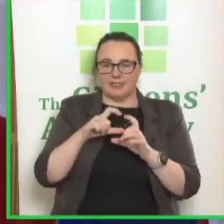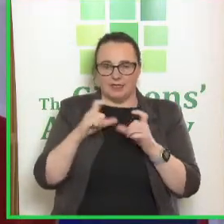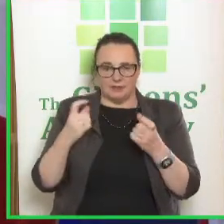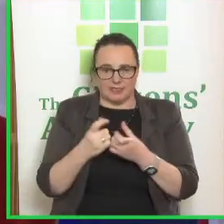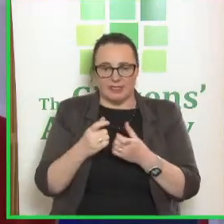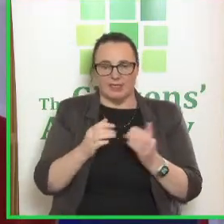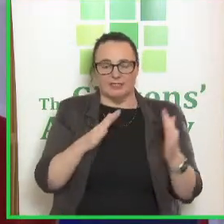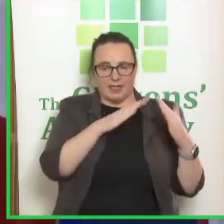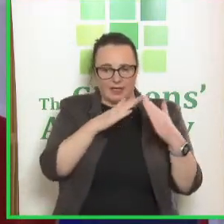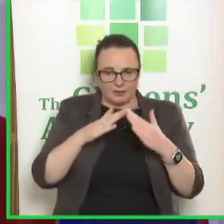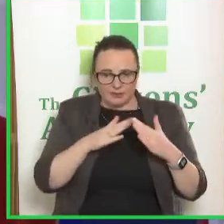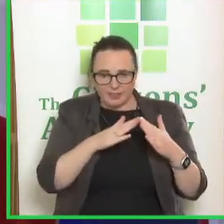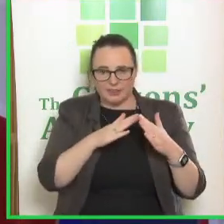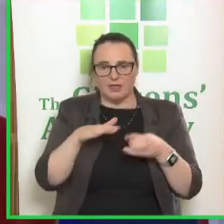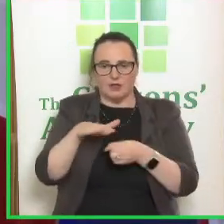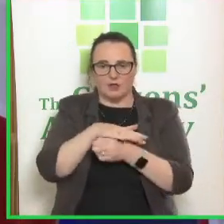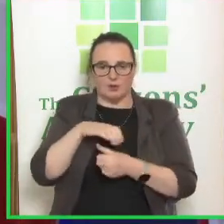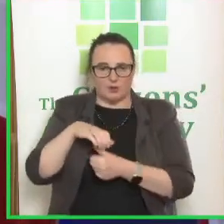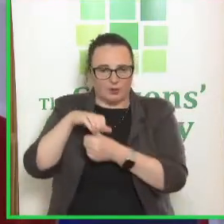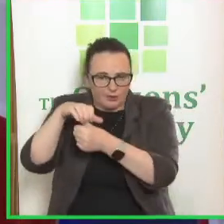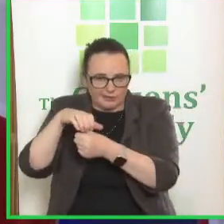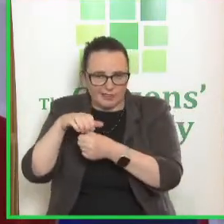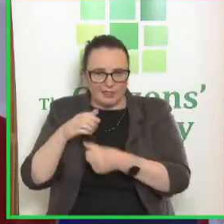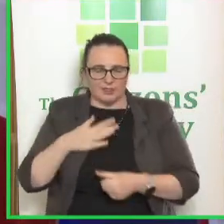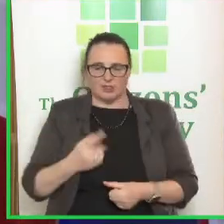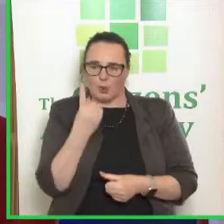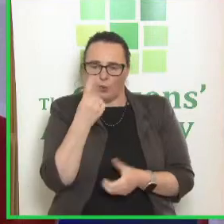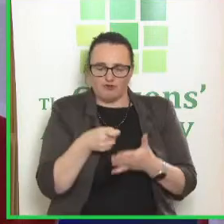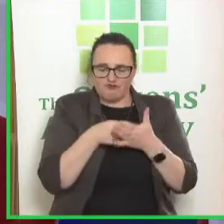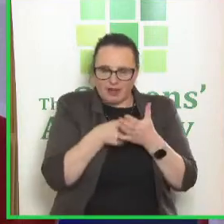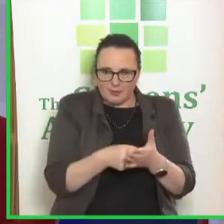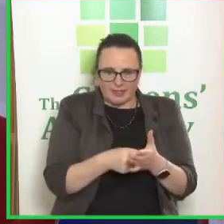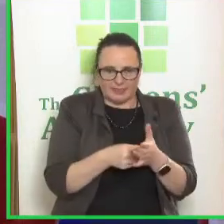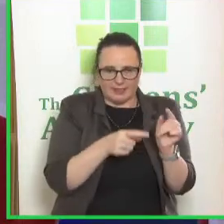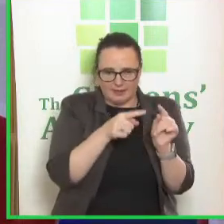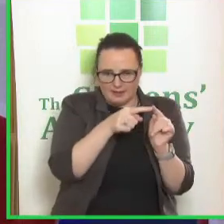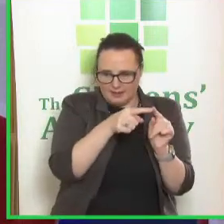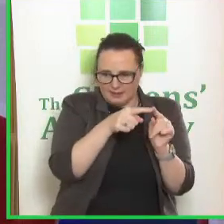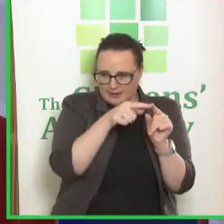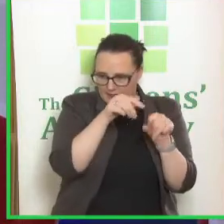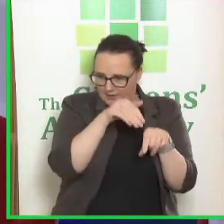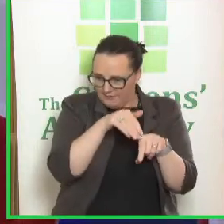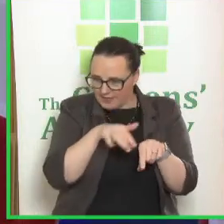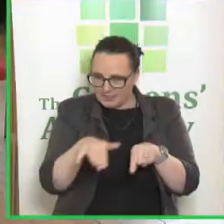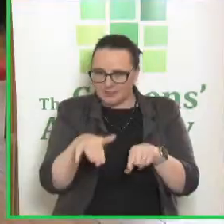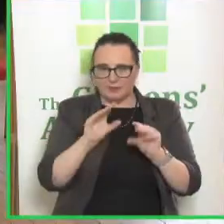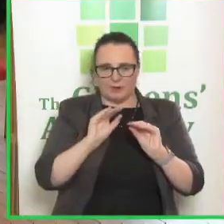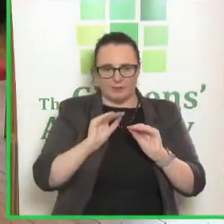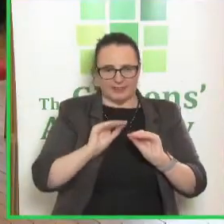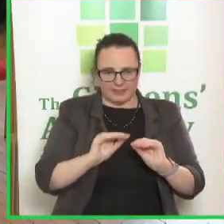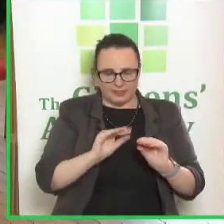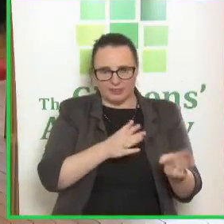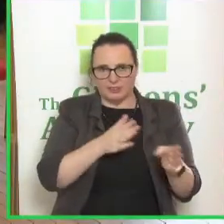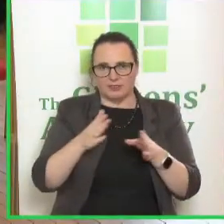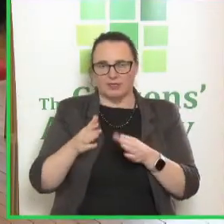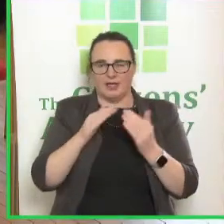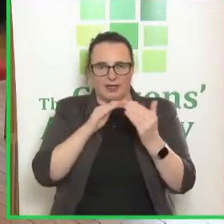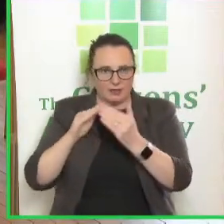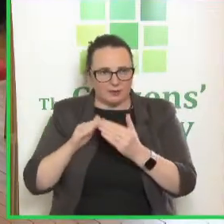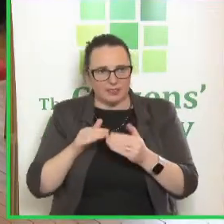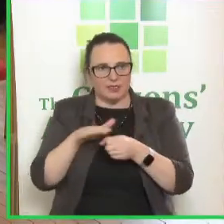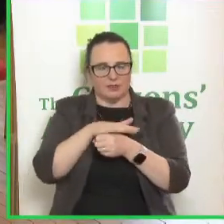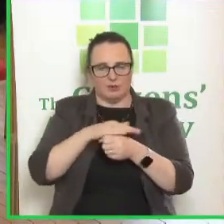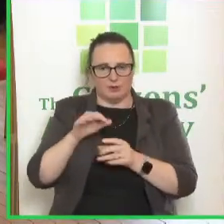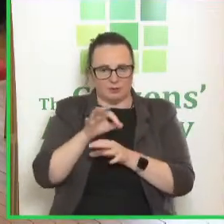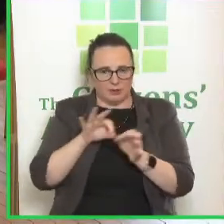it's housing. It comes back to this. It's not just that one recommendation of this report. It's about Department of Education, housing, local